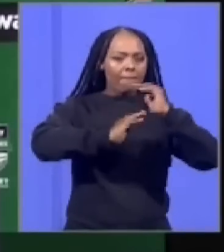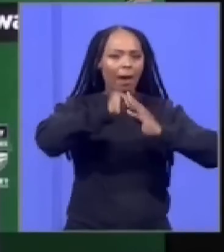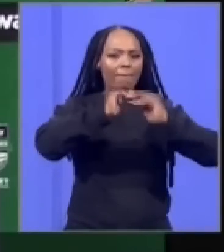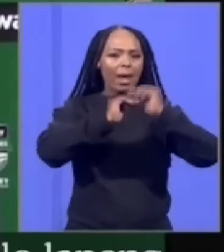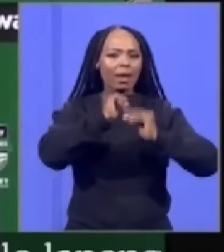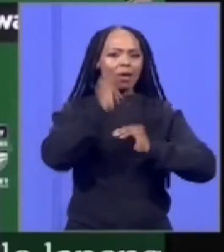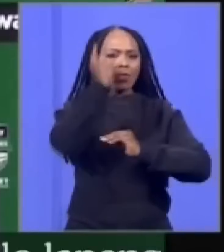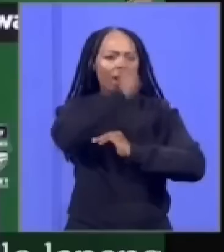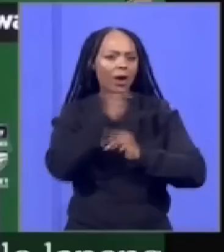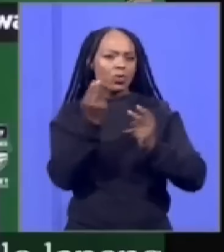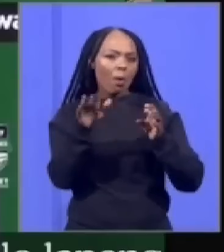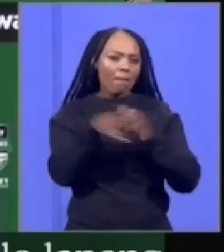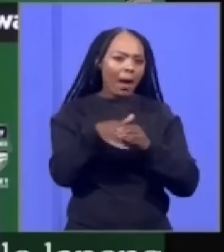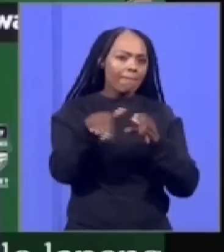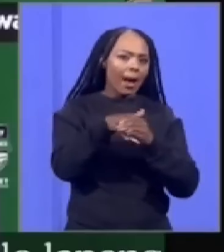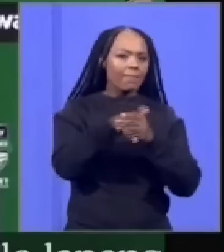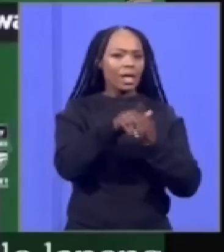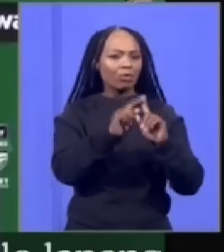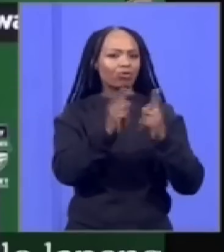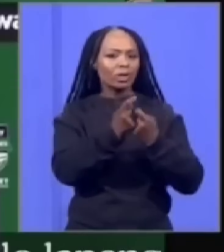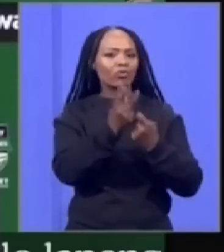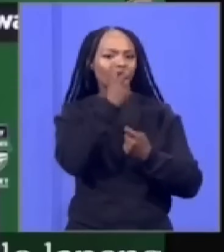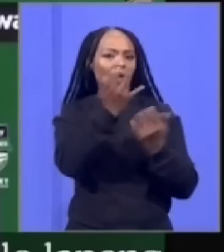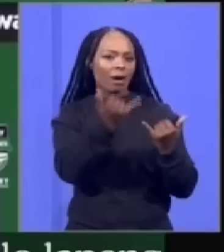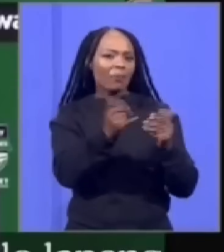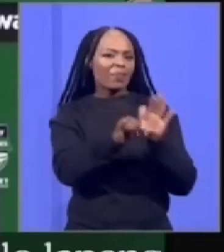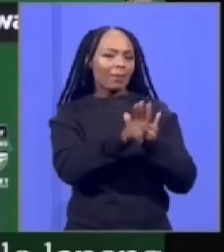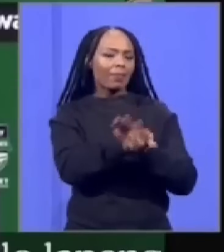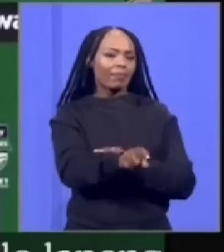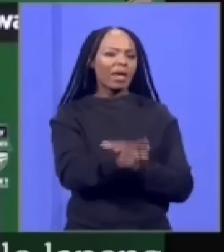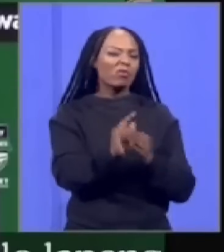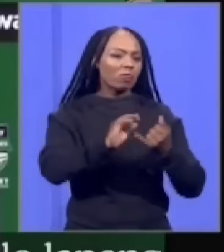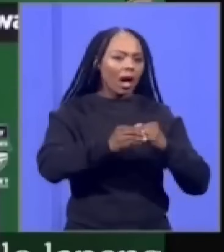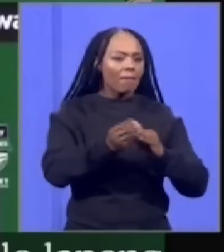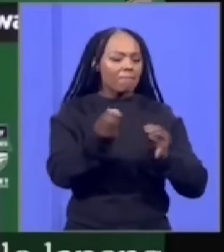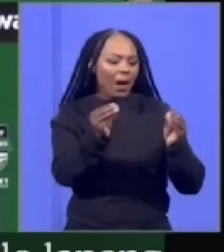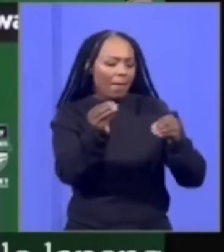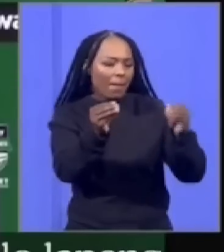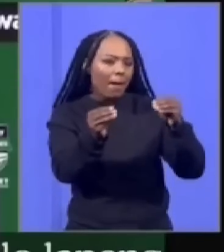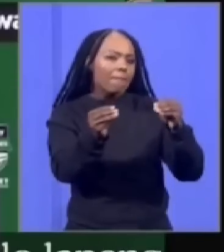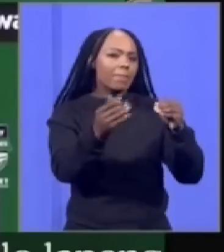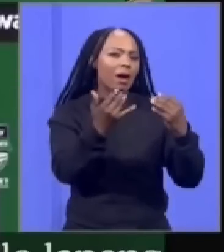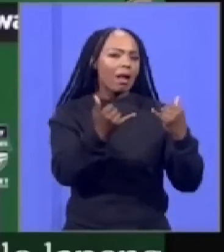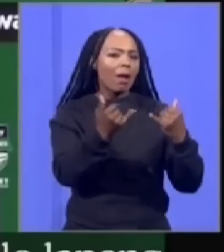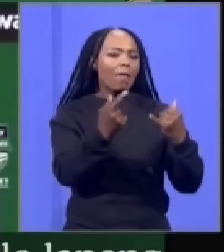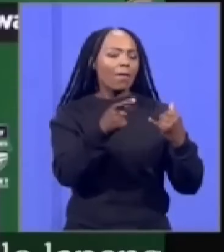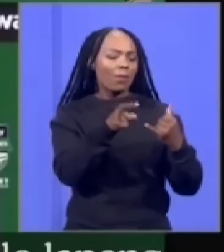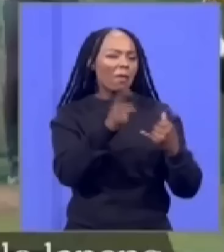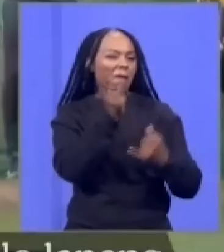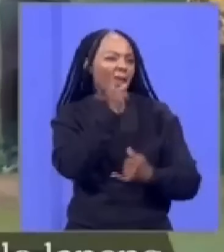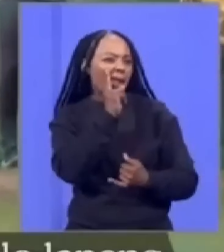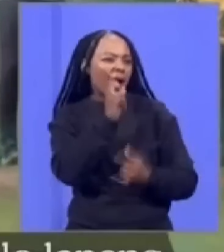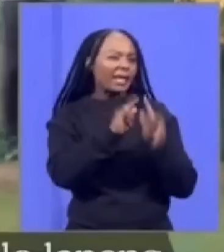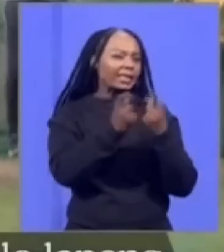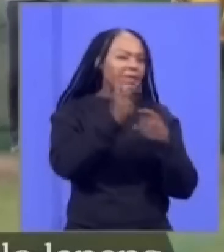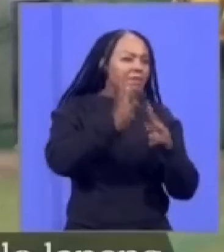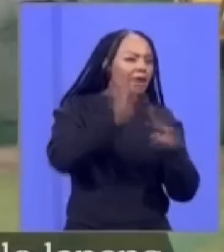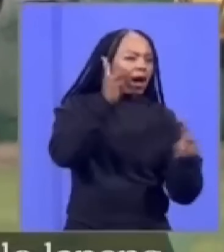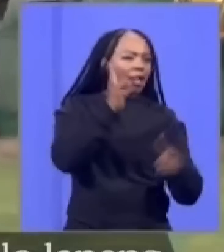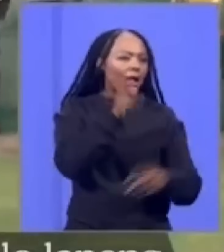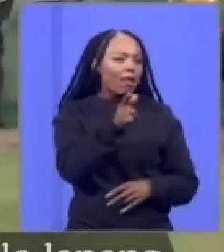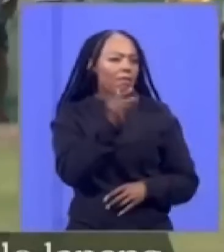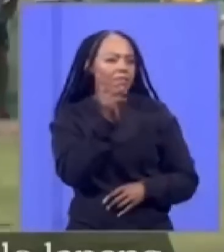faces within the team. I guess we're still trying to build it and see what the final product will look like.